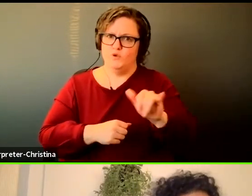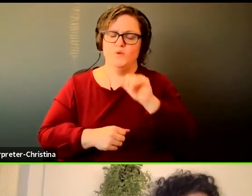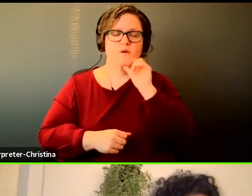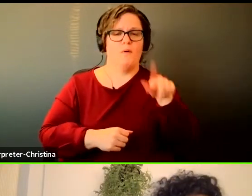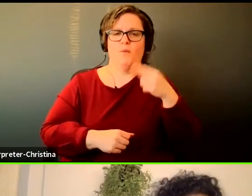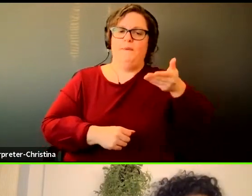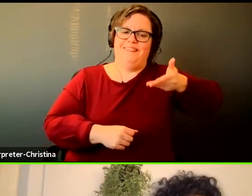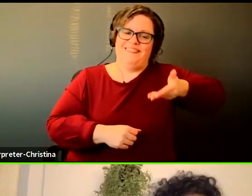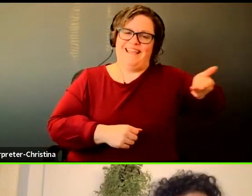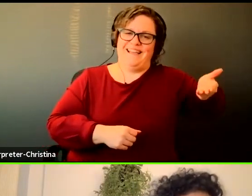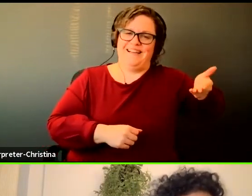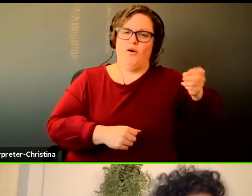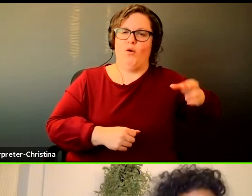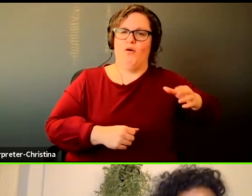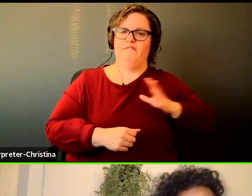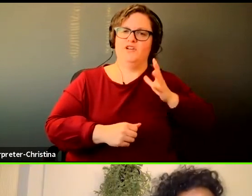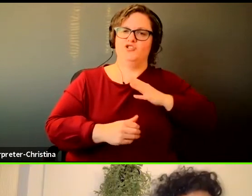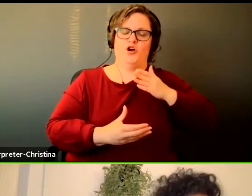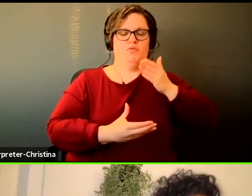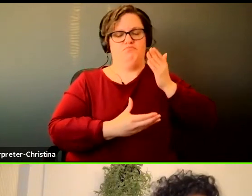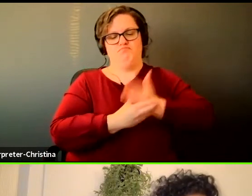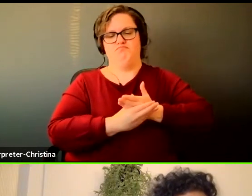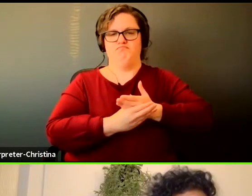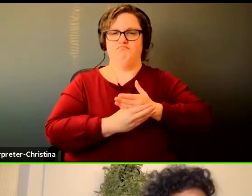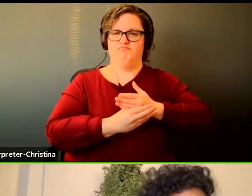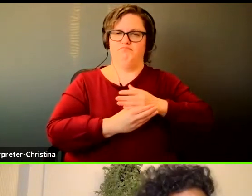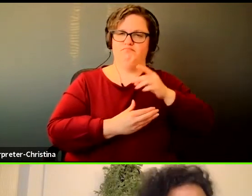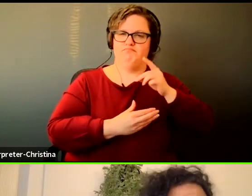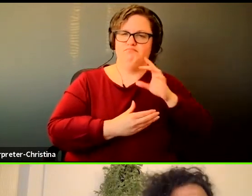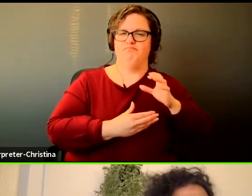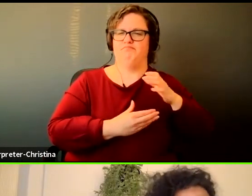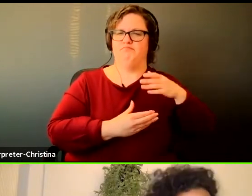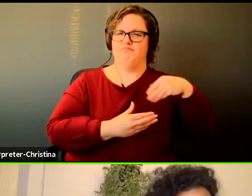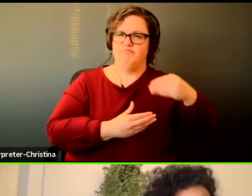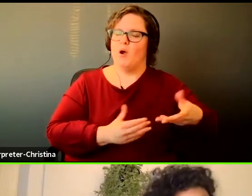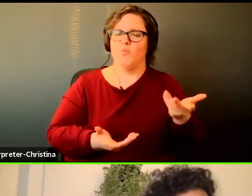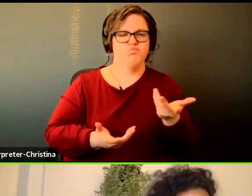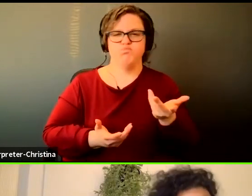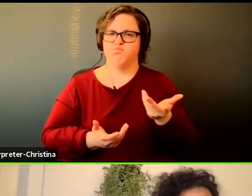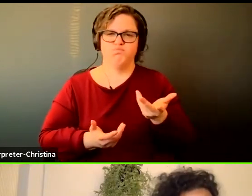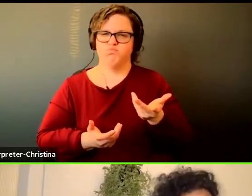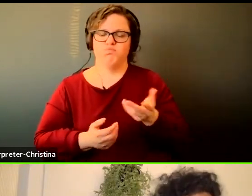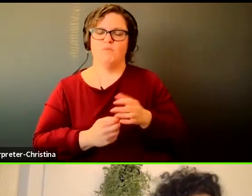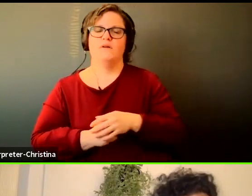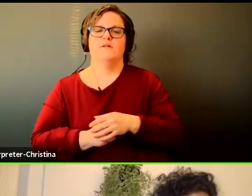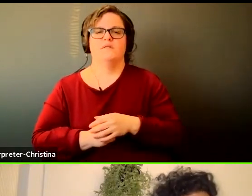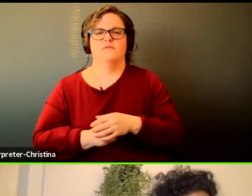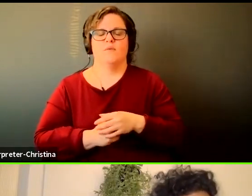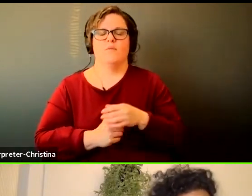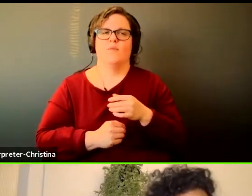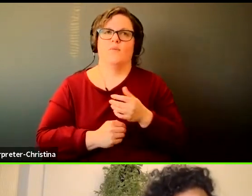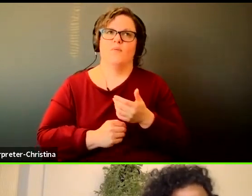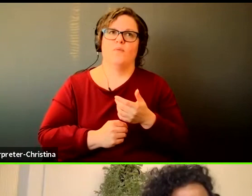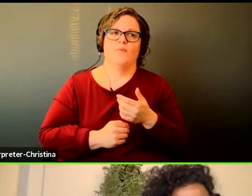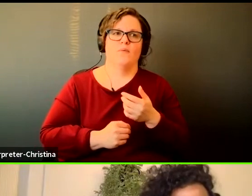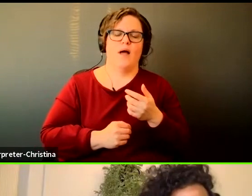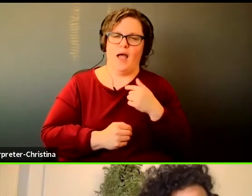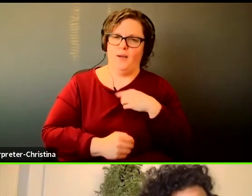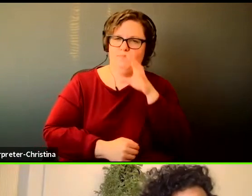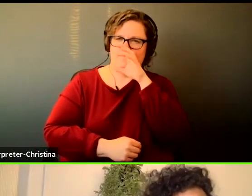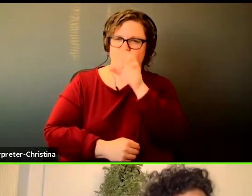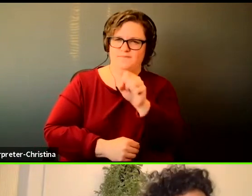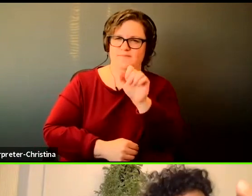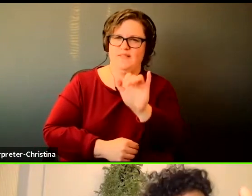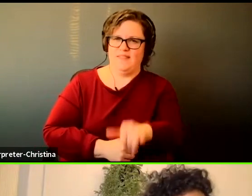I think there's something for me that definitely appeals to me about that goes against the notion of like, here's the